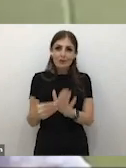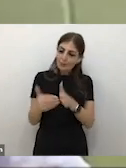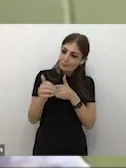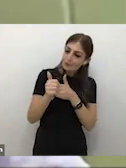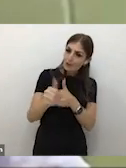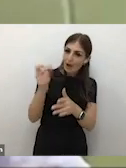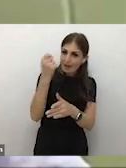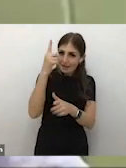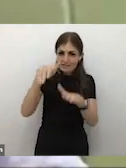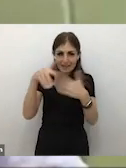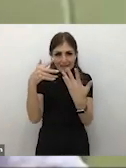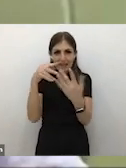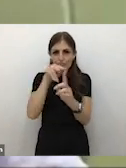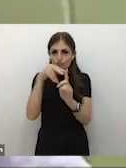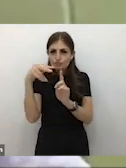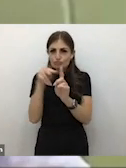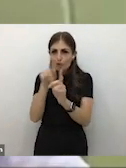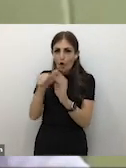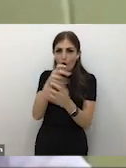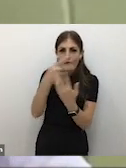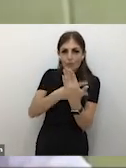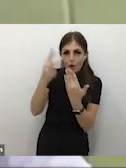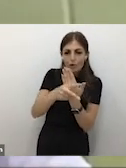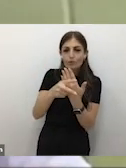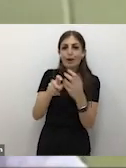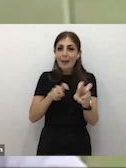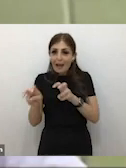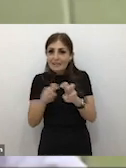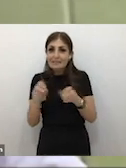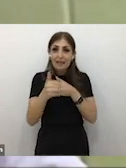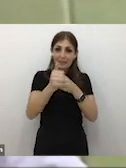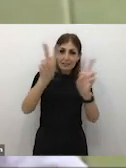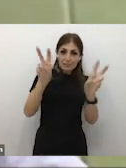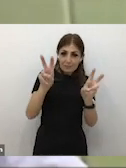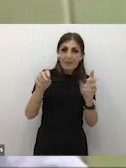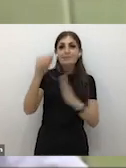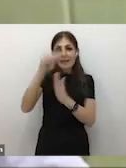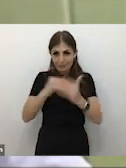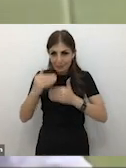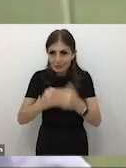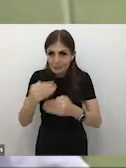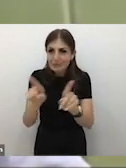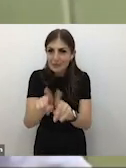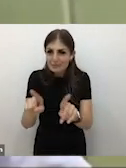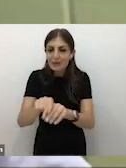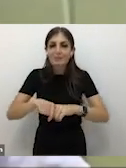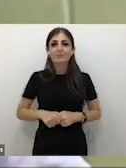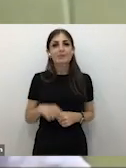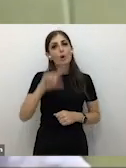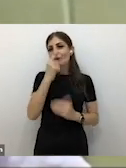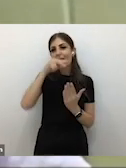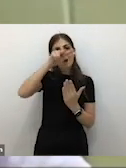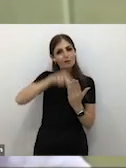aspect of the program and the activities, including the leadership themes and the application process. We can't read any